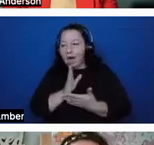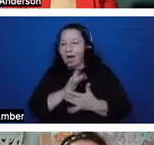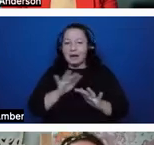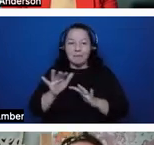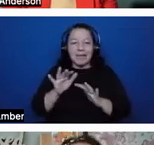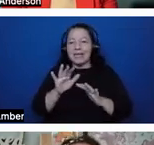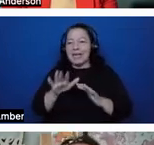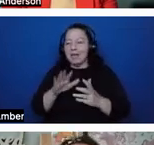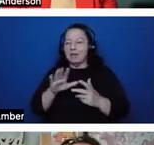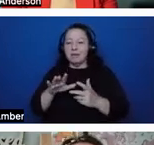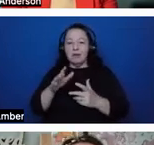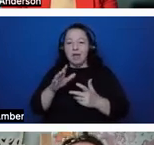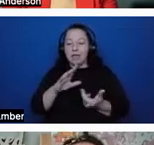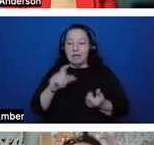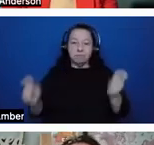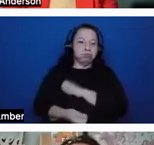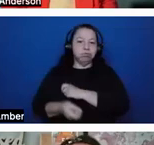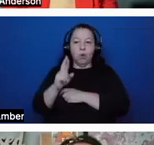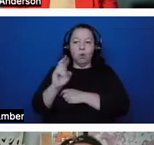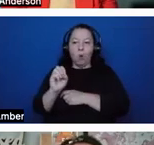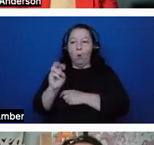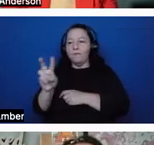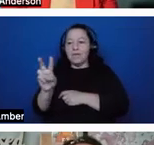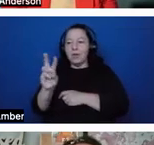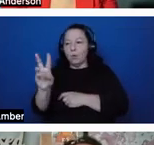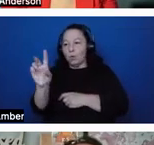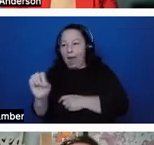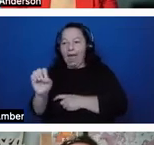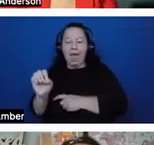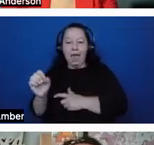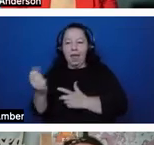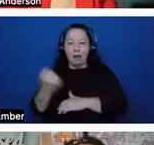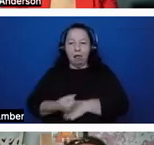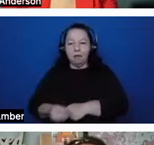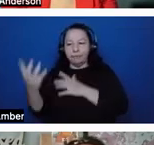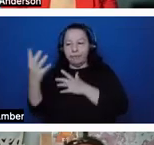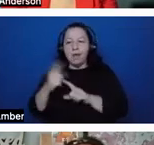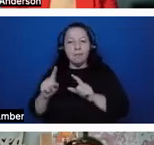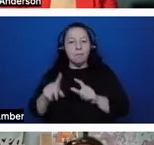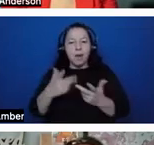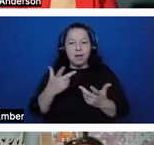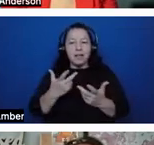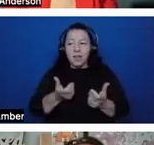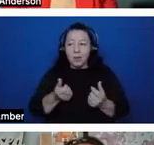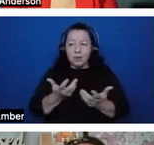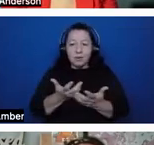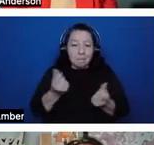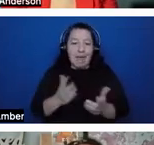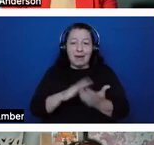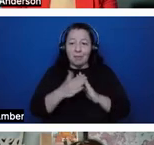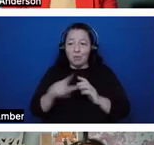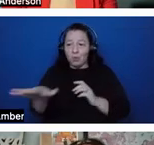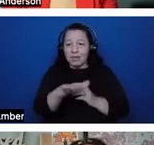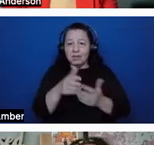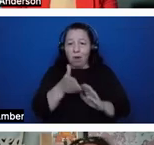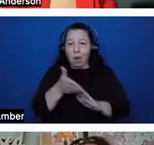Wade, and but there was even communities before that that were almost operating from that because of just the distance